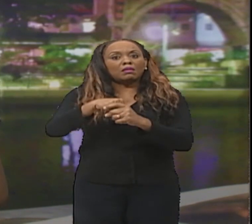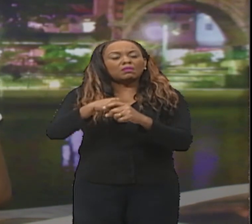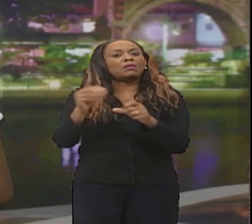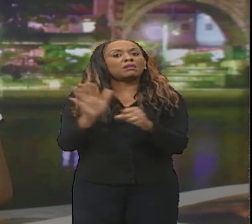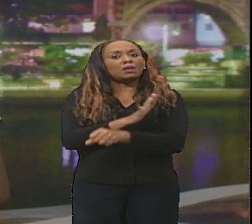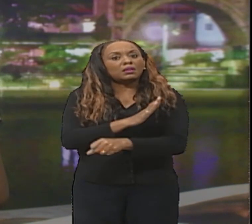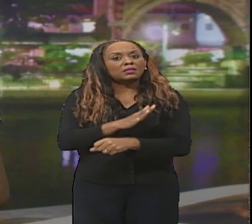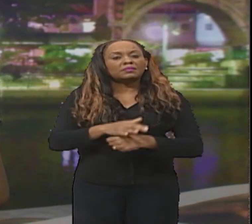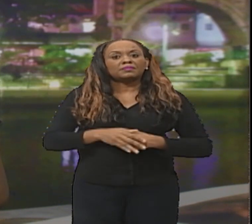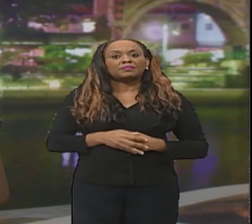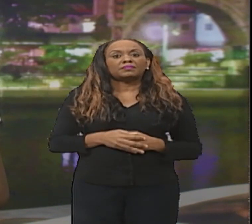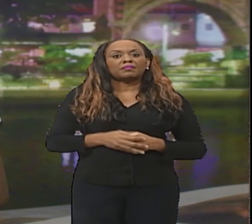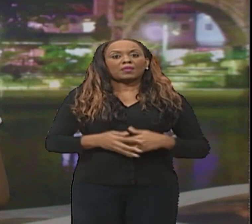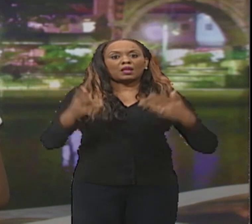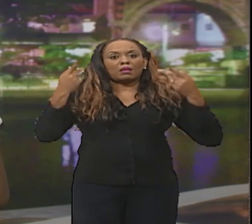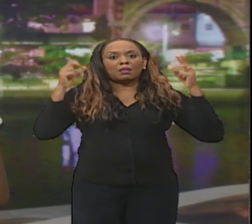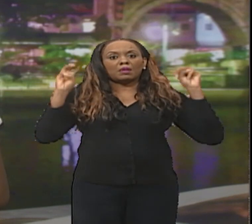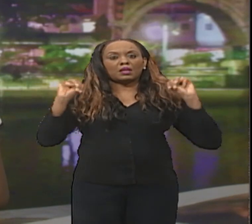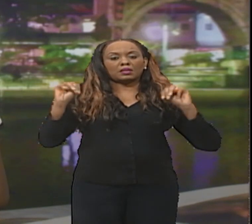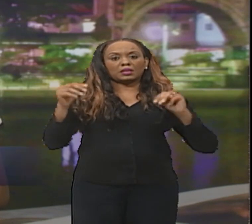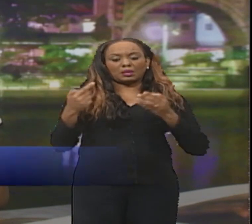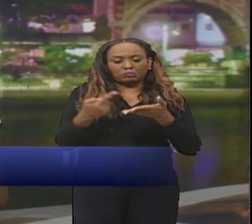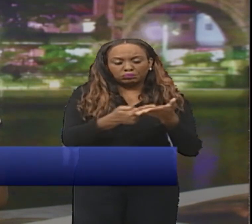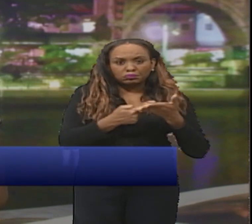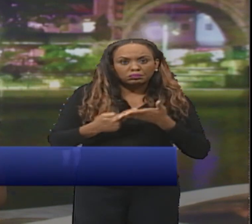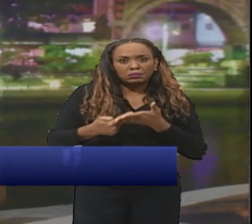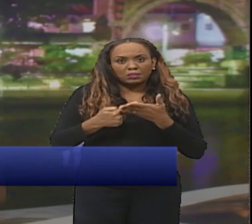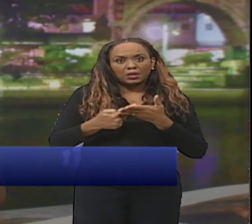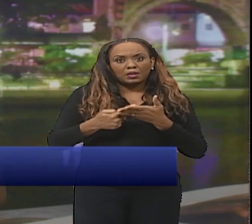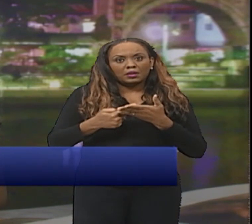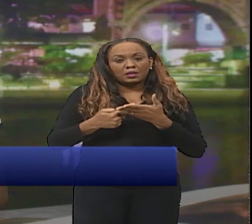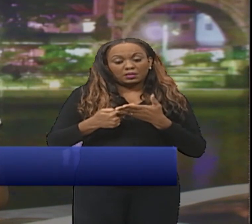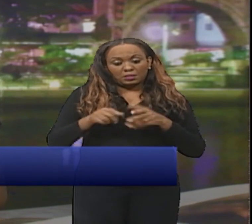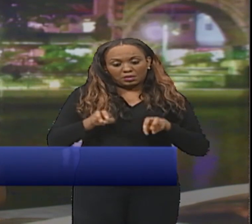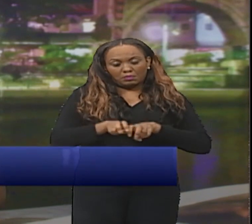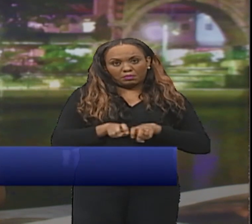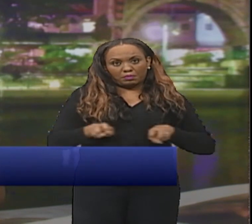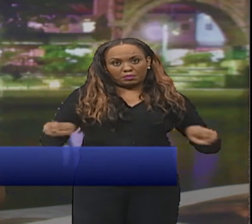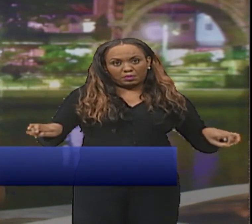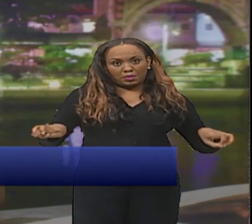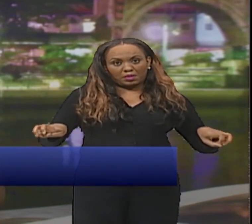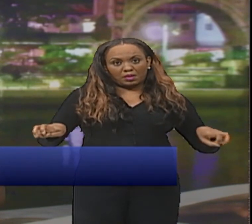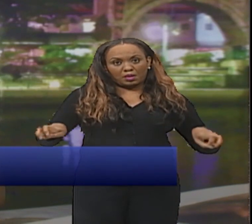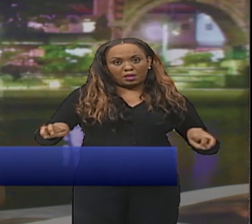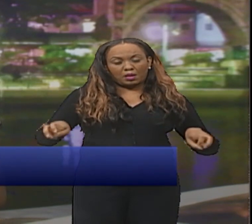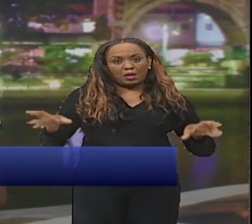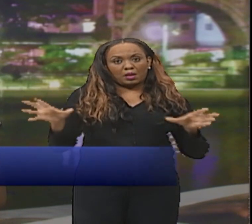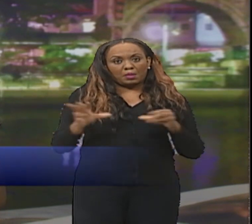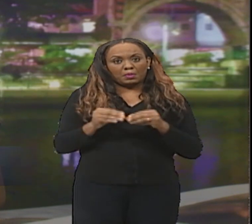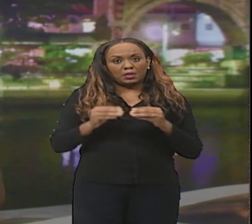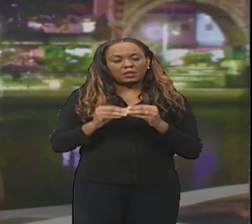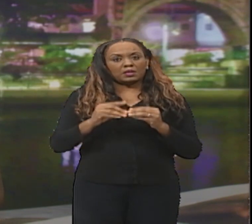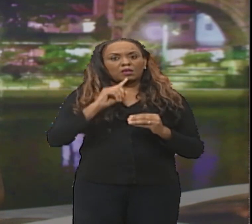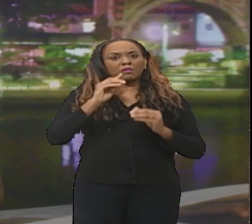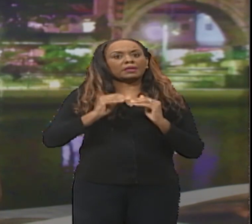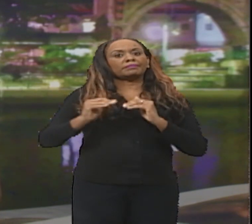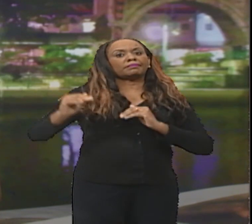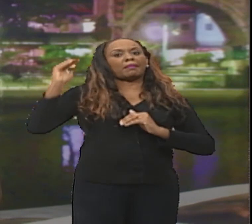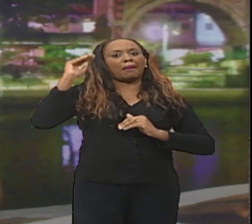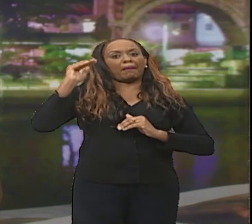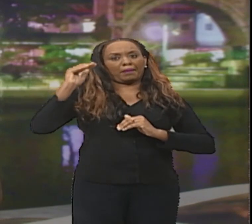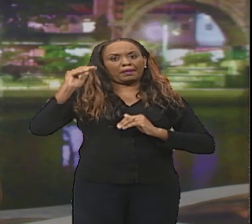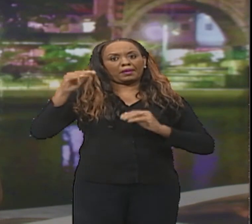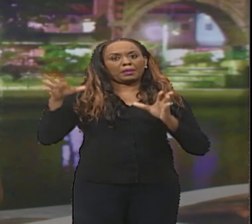participants. Ms. Motley raised the issue as a panelist during the United Nations Secretary General's high-level meeting on financing